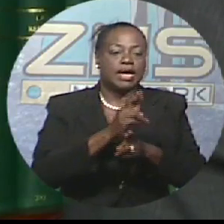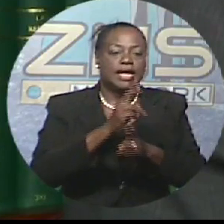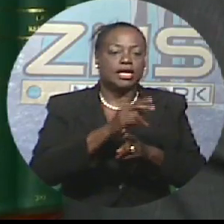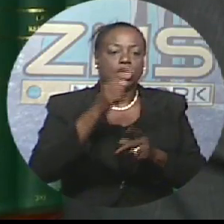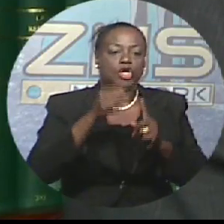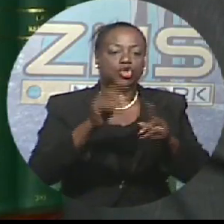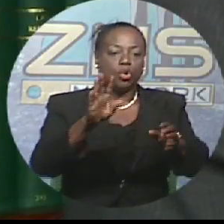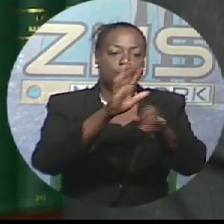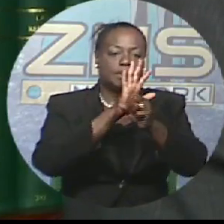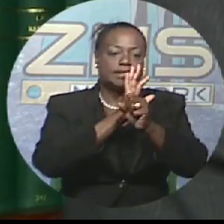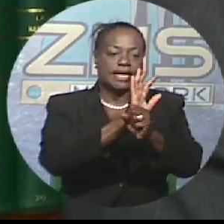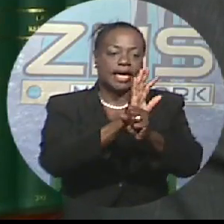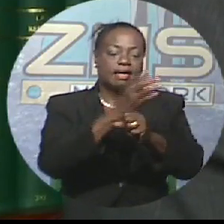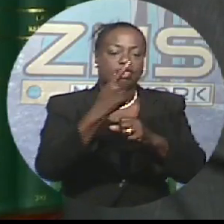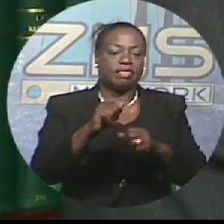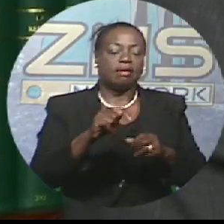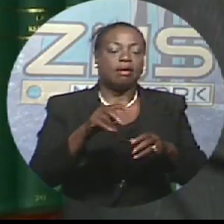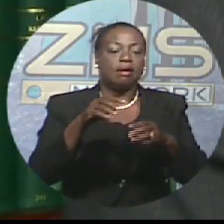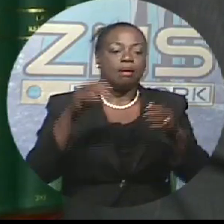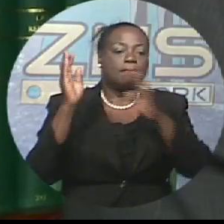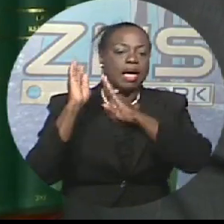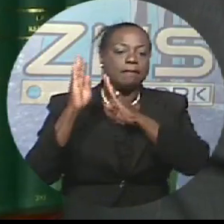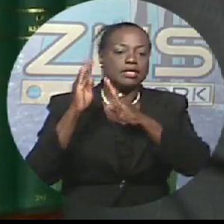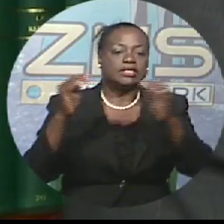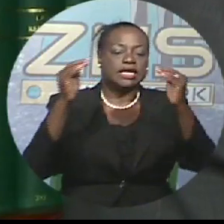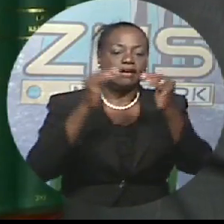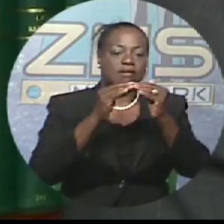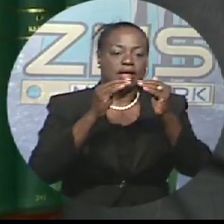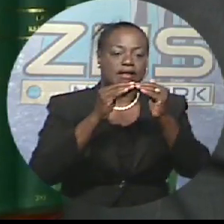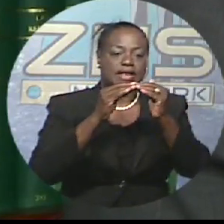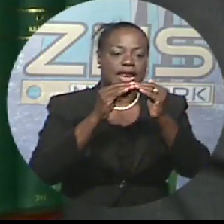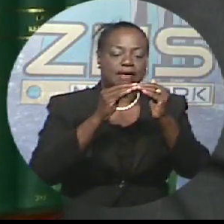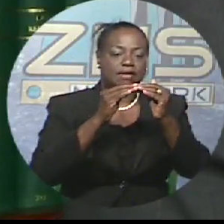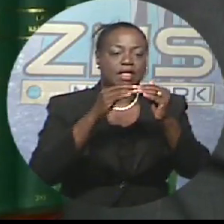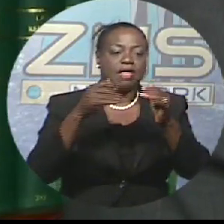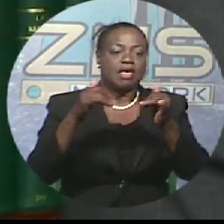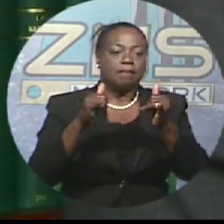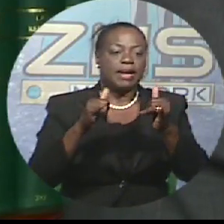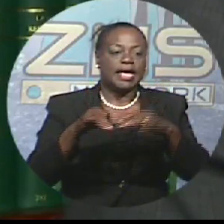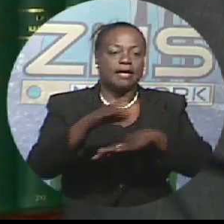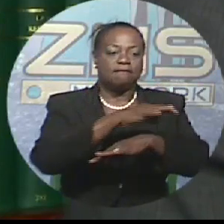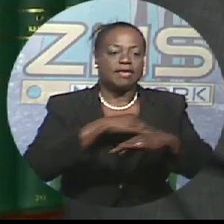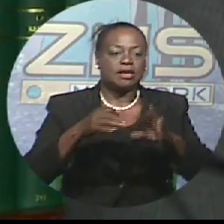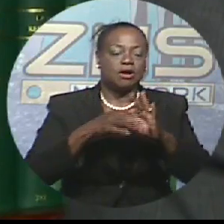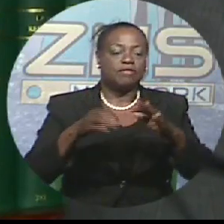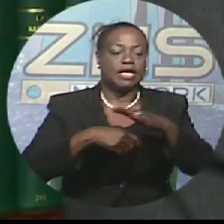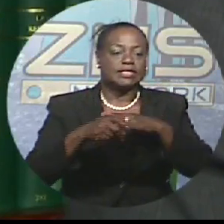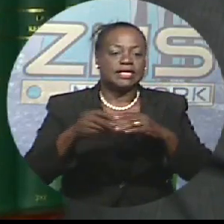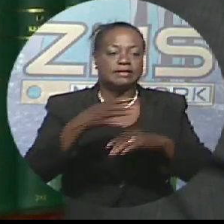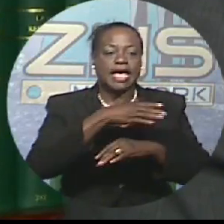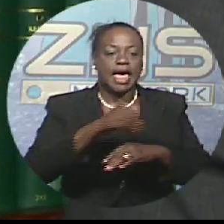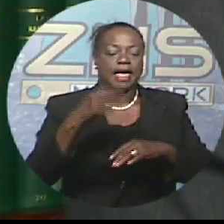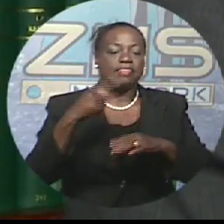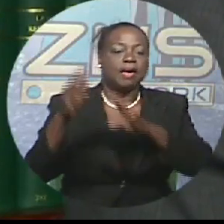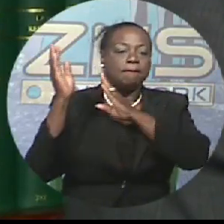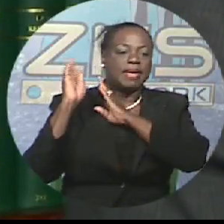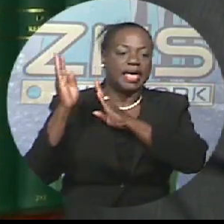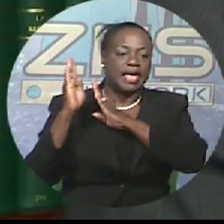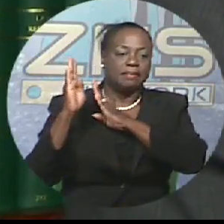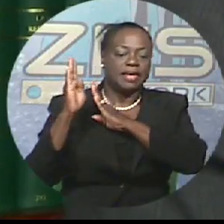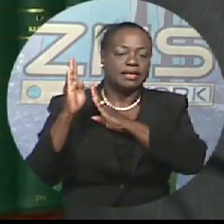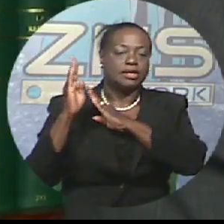level the playing field between the foreign-operated casinos and the Bahamian-owned